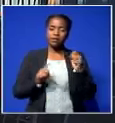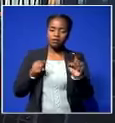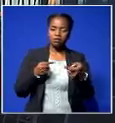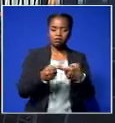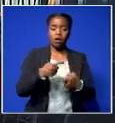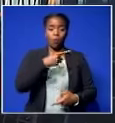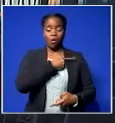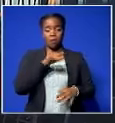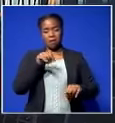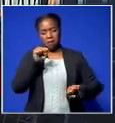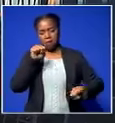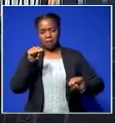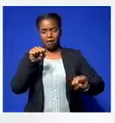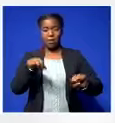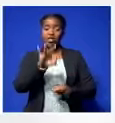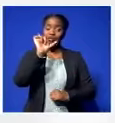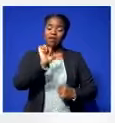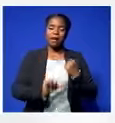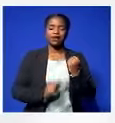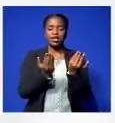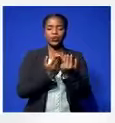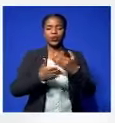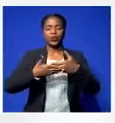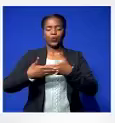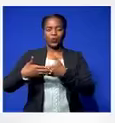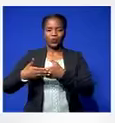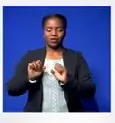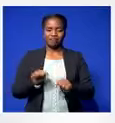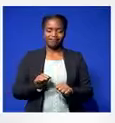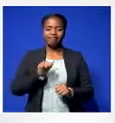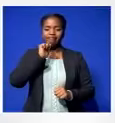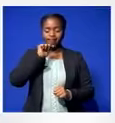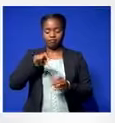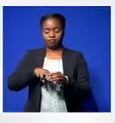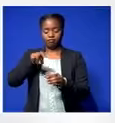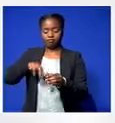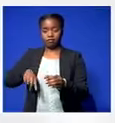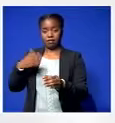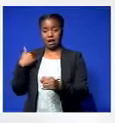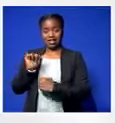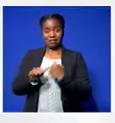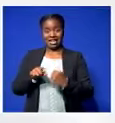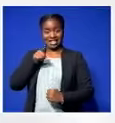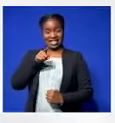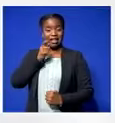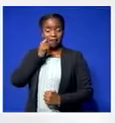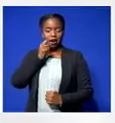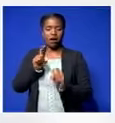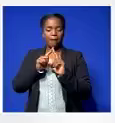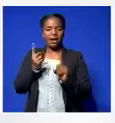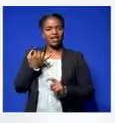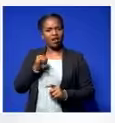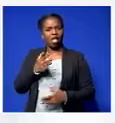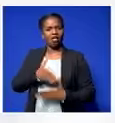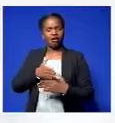to service delivery protests. Despite Mahumapelo exiting the premiership last month, he remains the